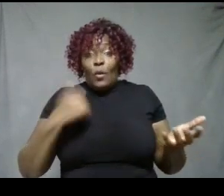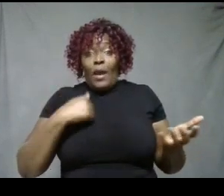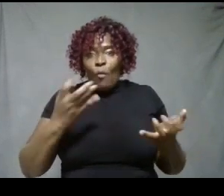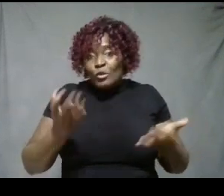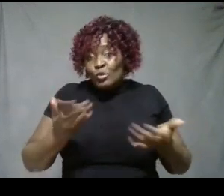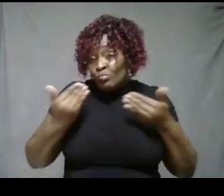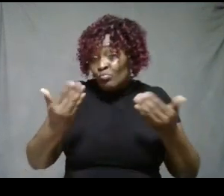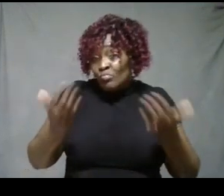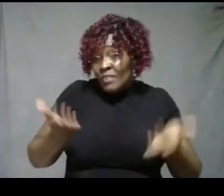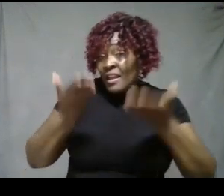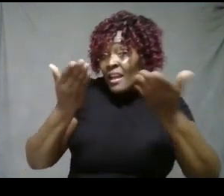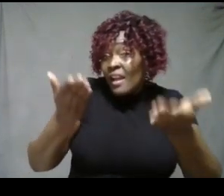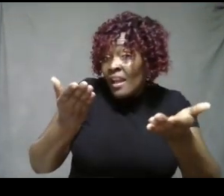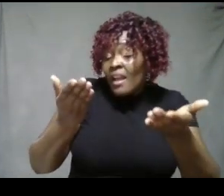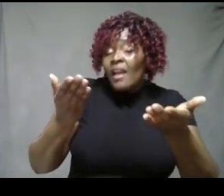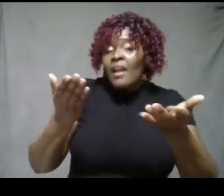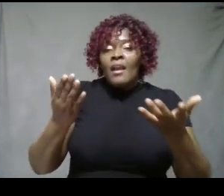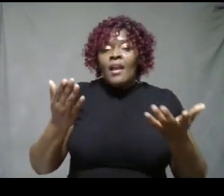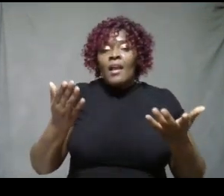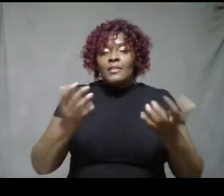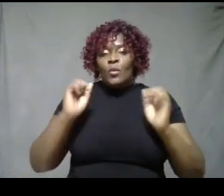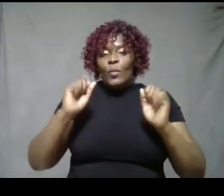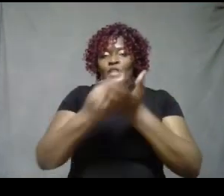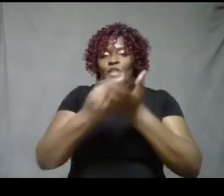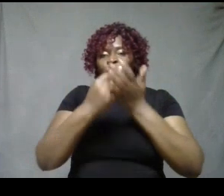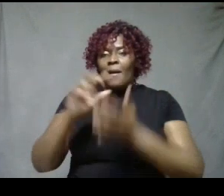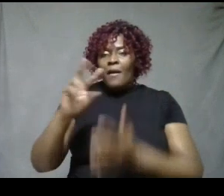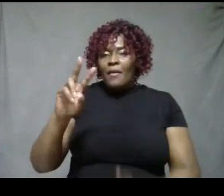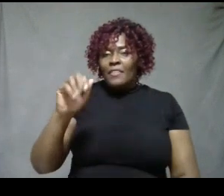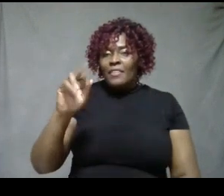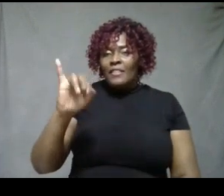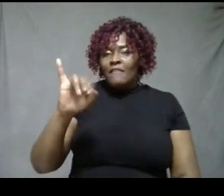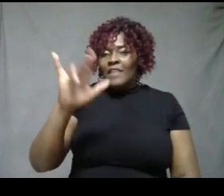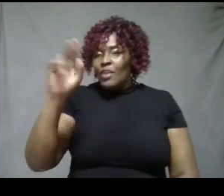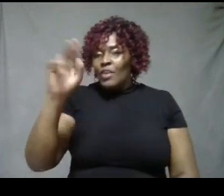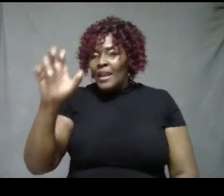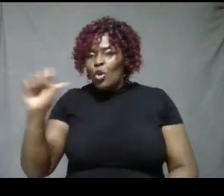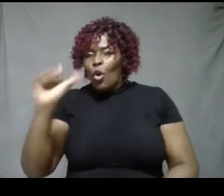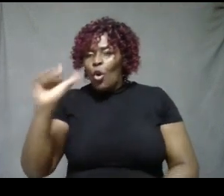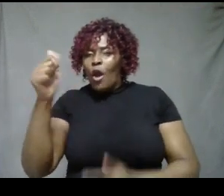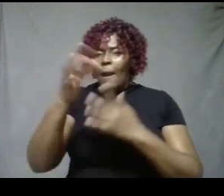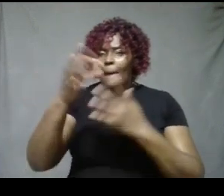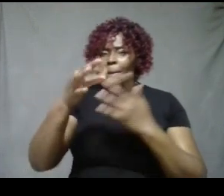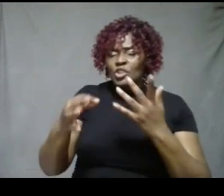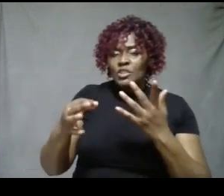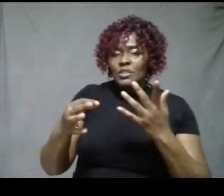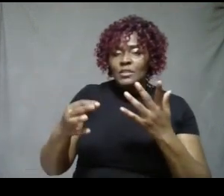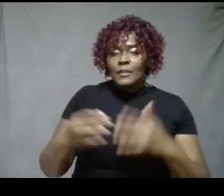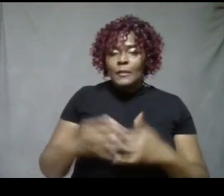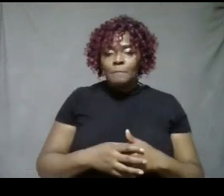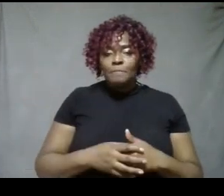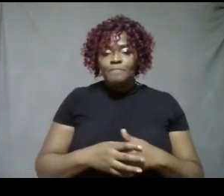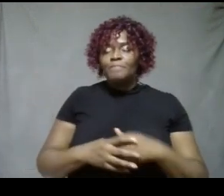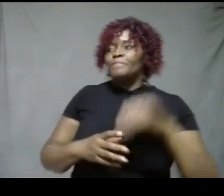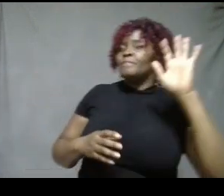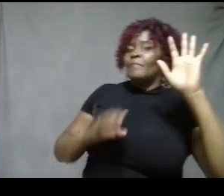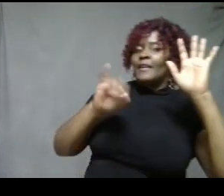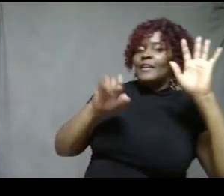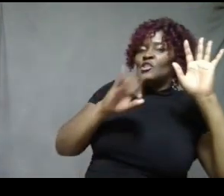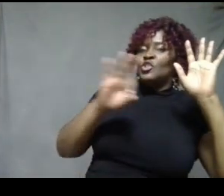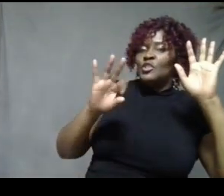the variance and or maybe other additional avenues that we could take. For the record, Jeff Burns, CEO